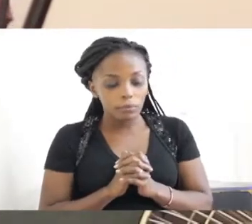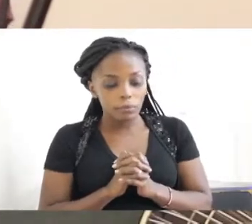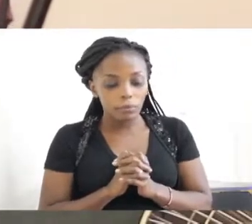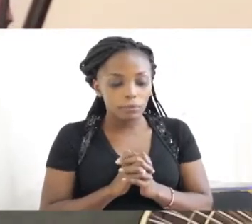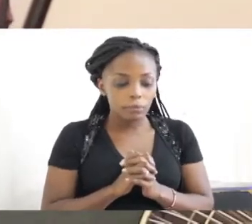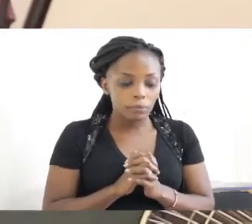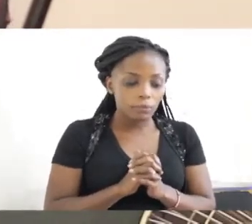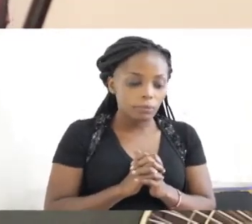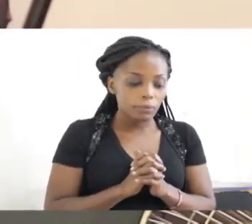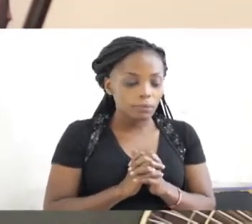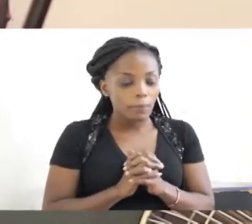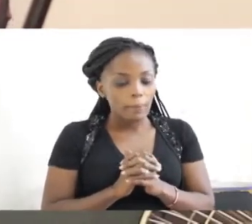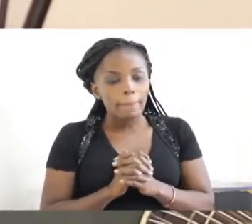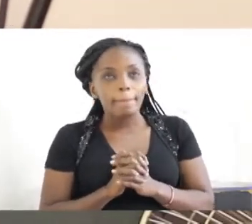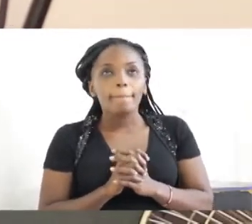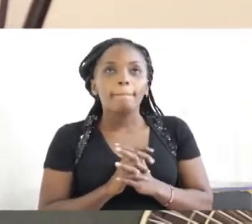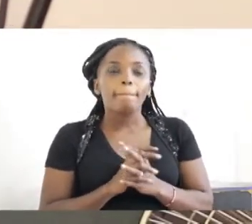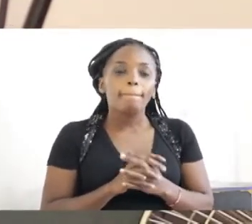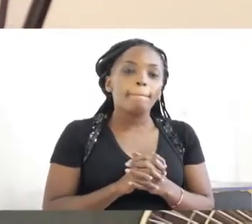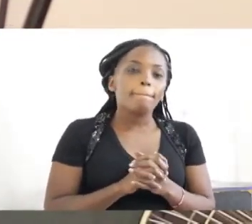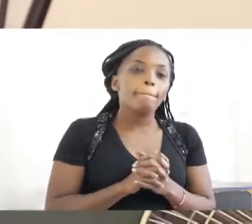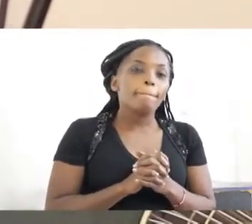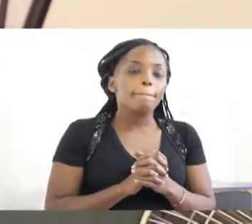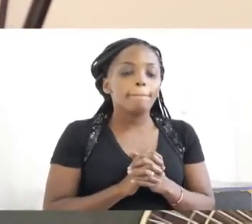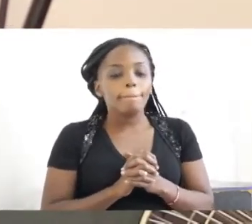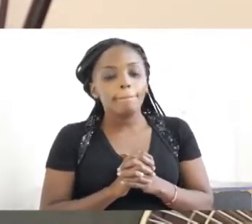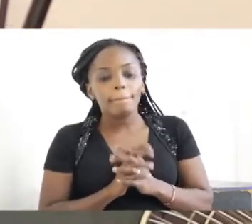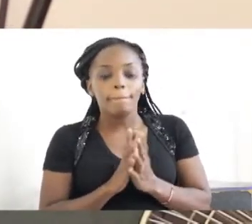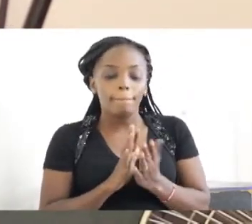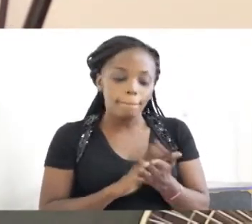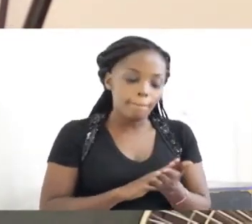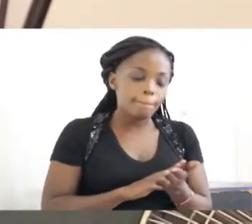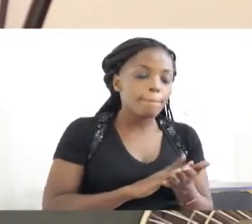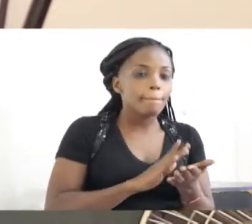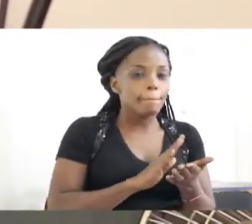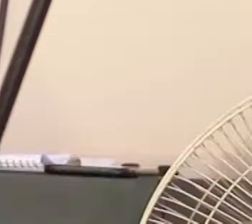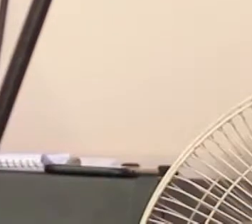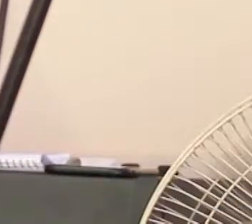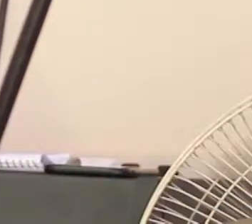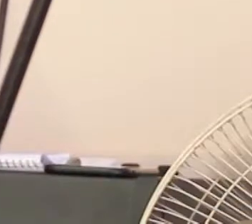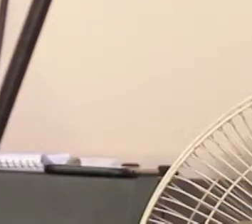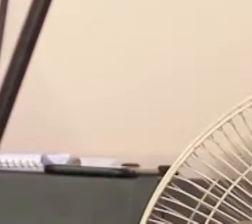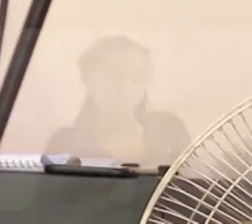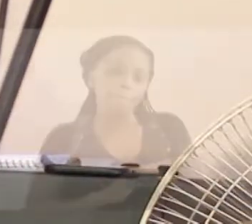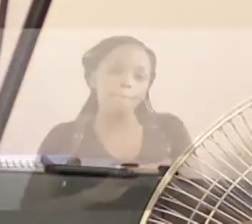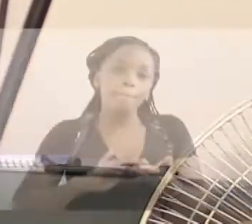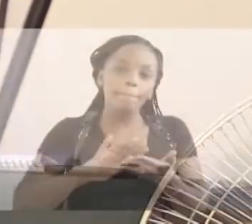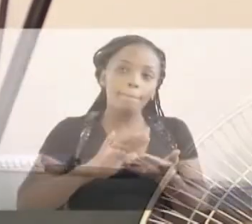Thank you.